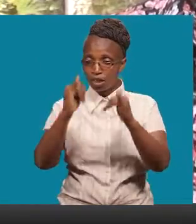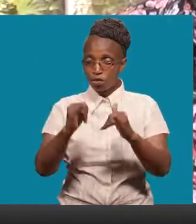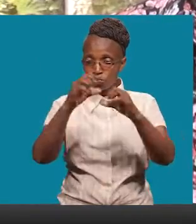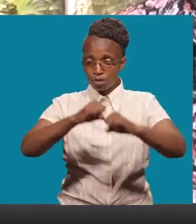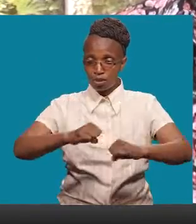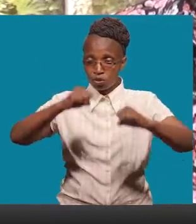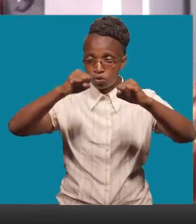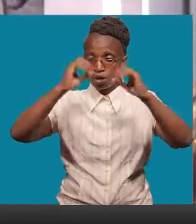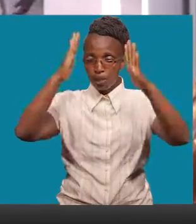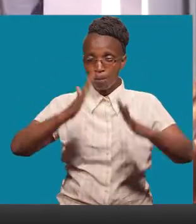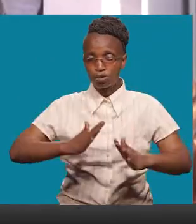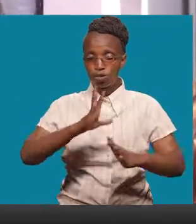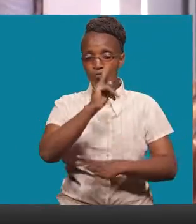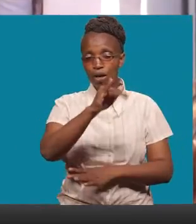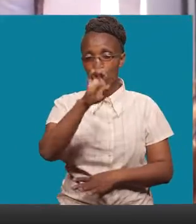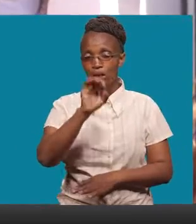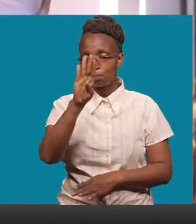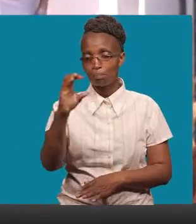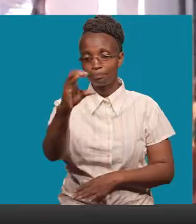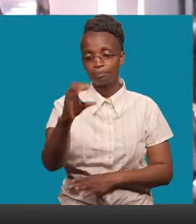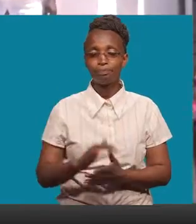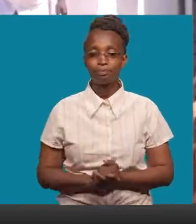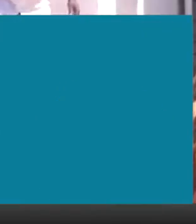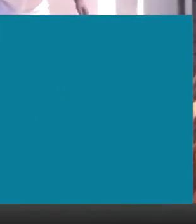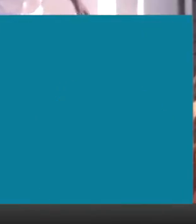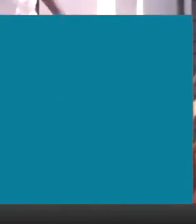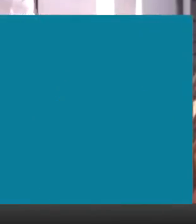recruiting the chair of electoral commission. Helen Titus, Udugu TV.